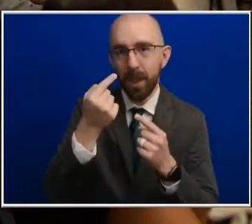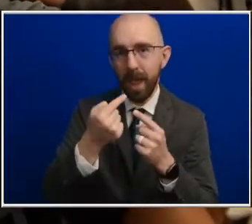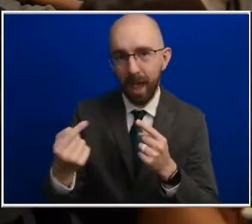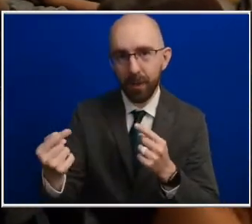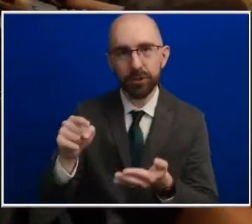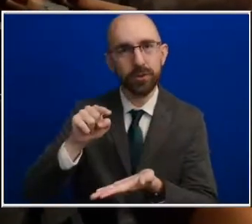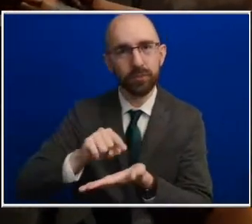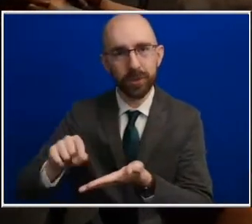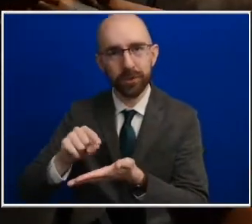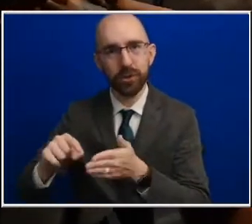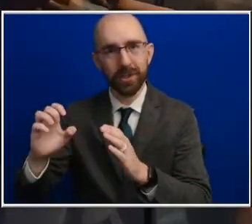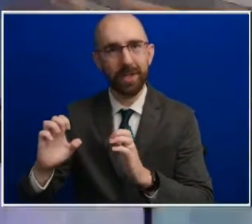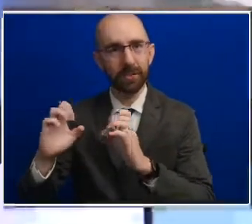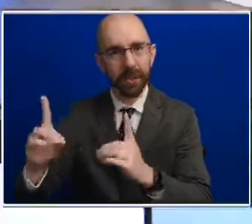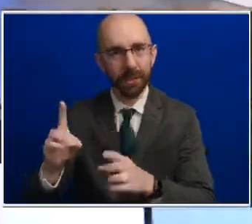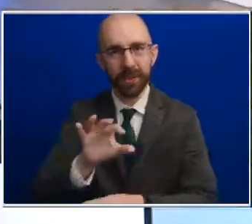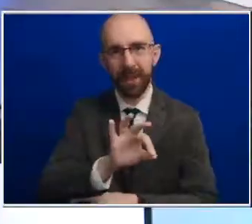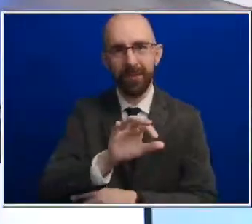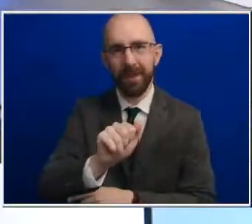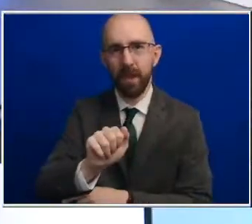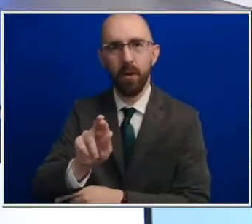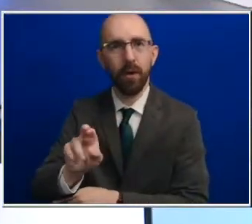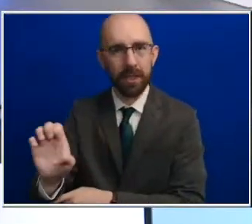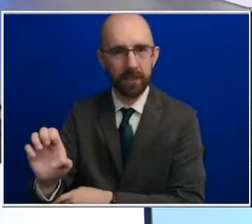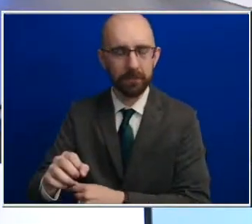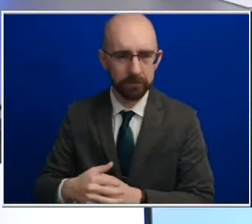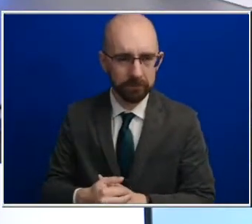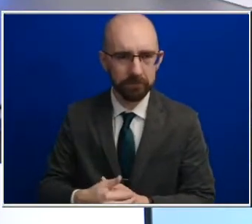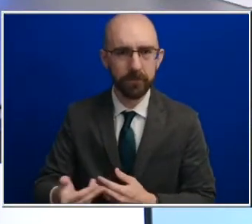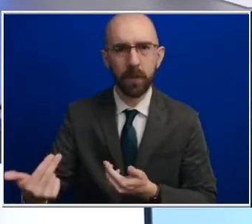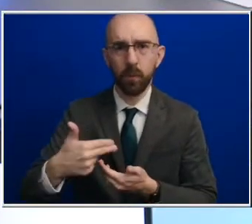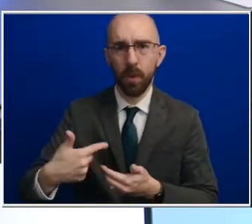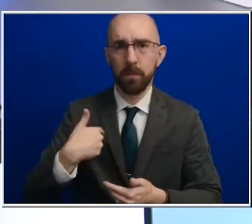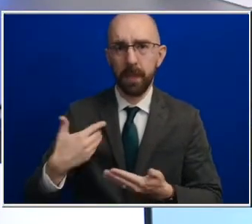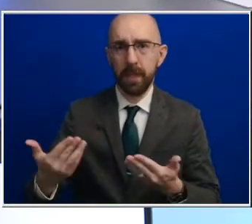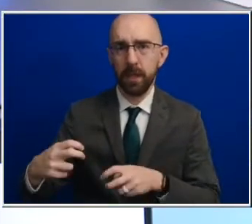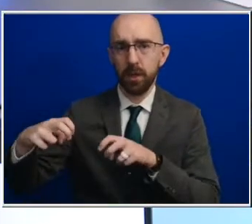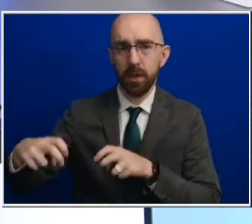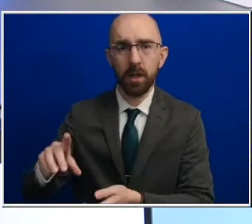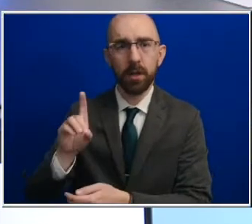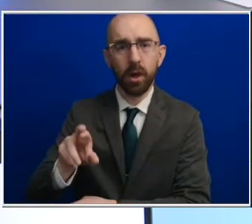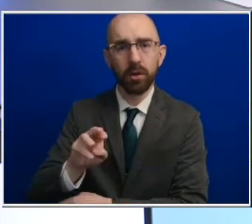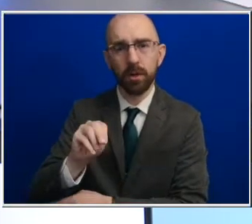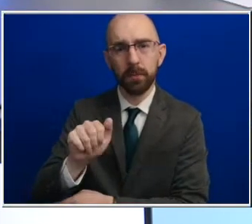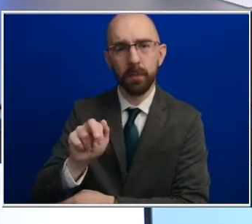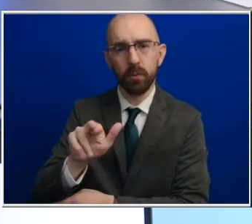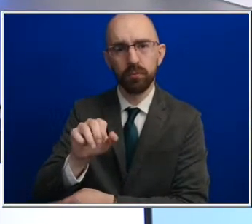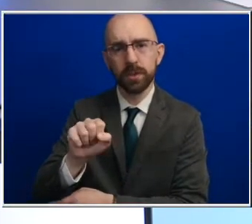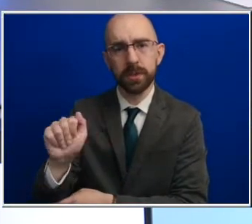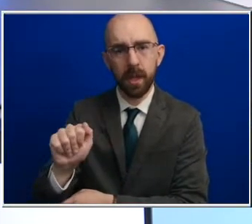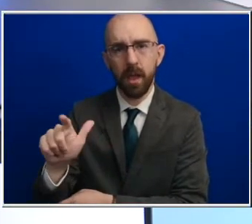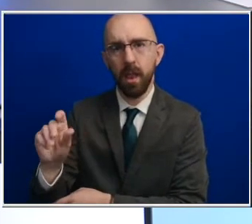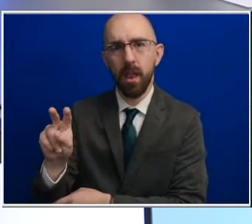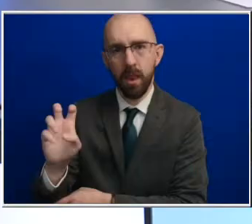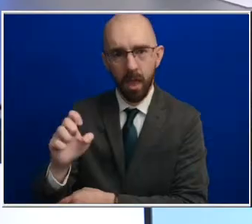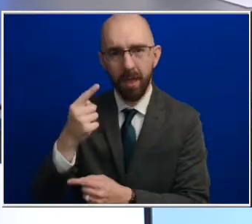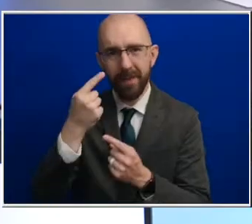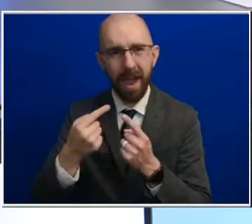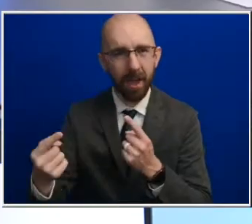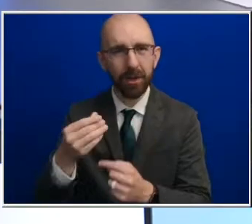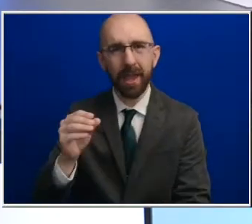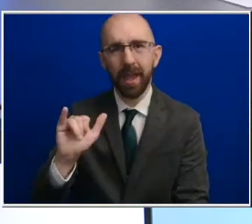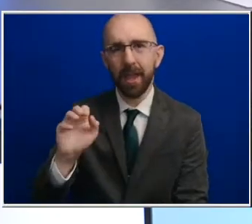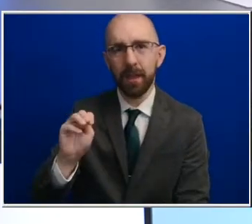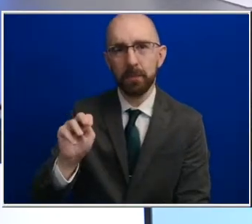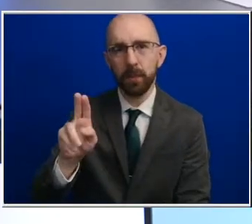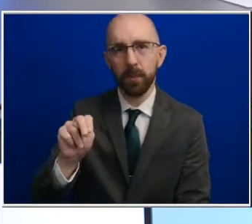and Education. Joining me at the desk today is Dr. Marissa Love, an allergist and immunologist here at the health system and